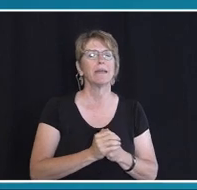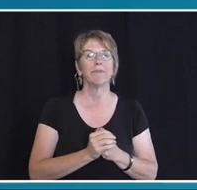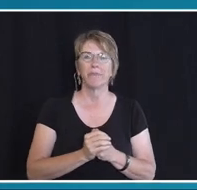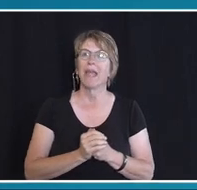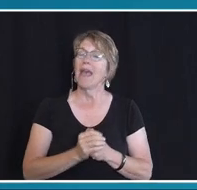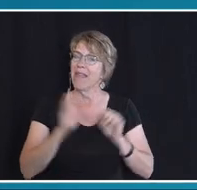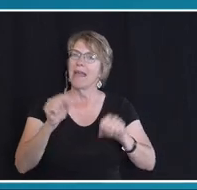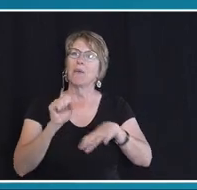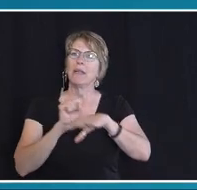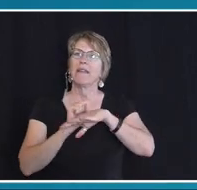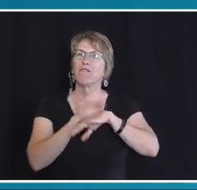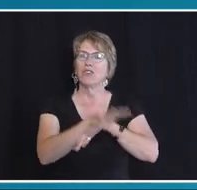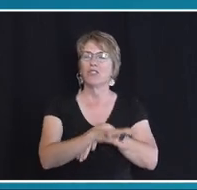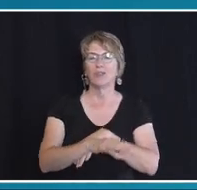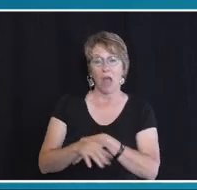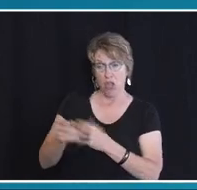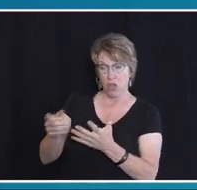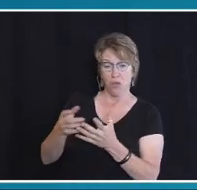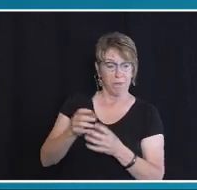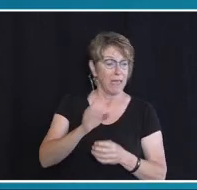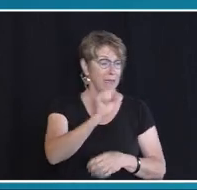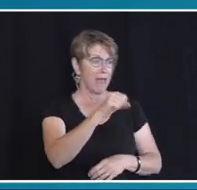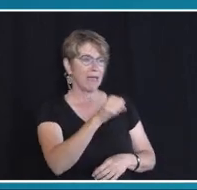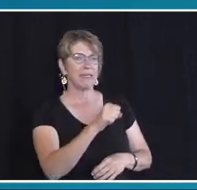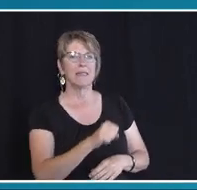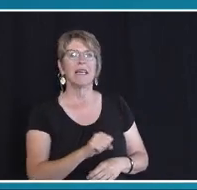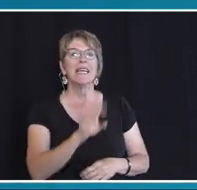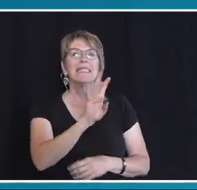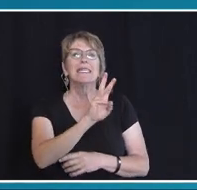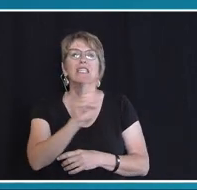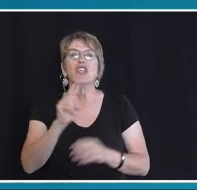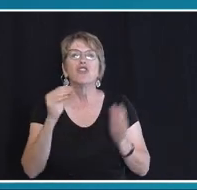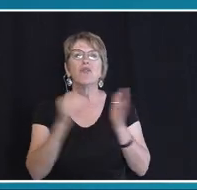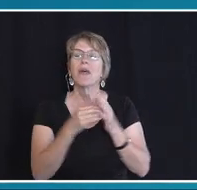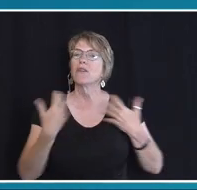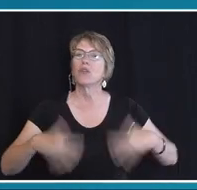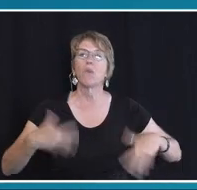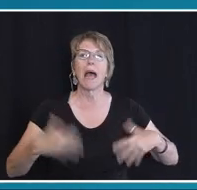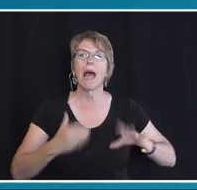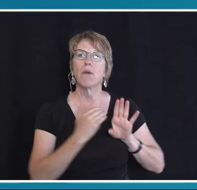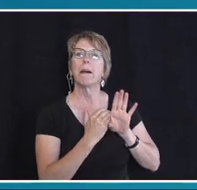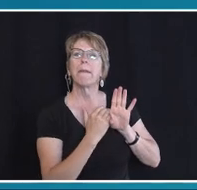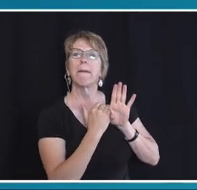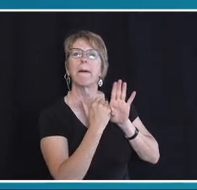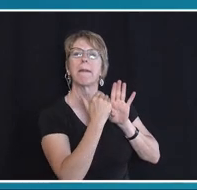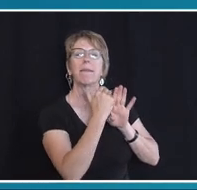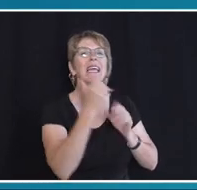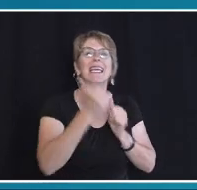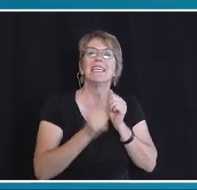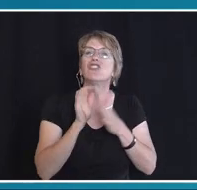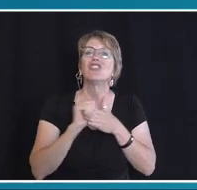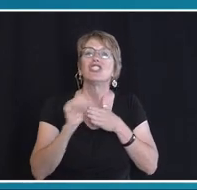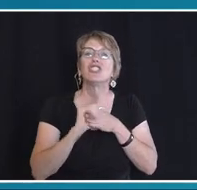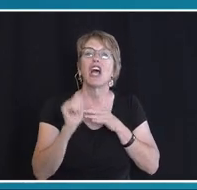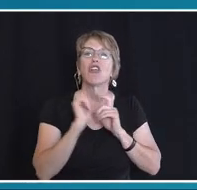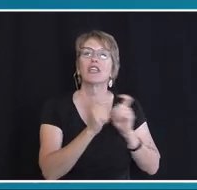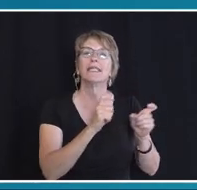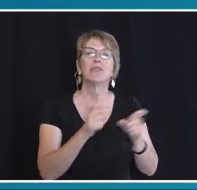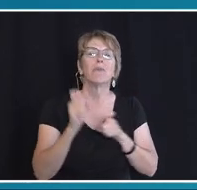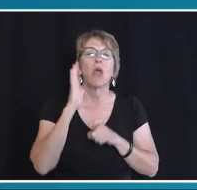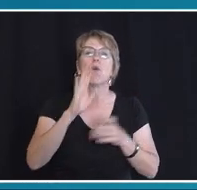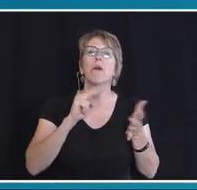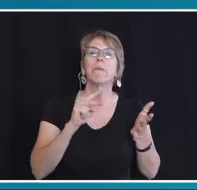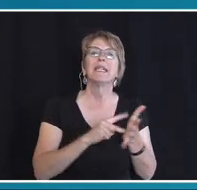even bigger difference today. Courtney, do you want to share the details? Absolutely. $62,000. I mean, we are on our way, you guys. Every dollar contributed will